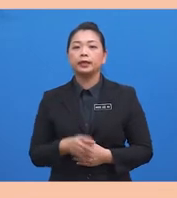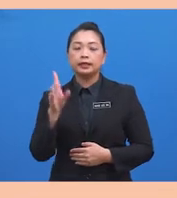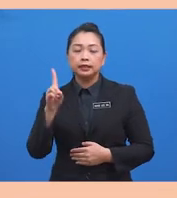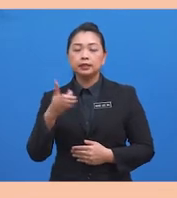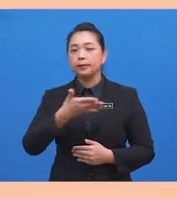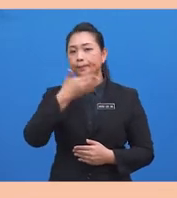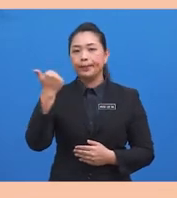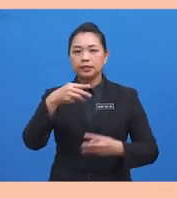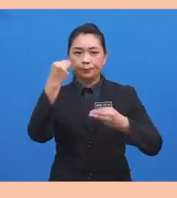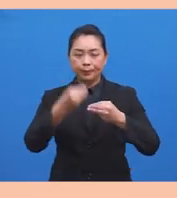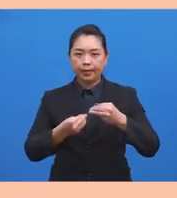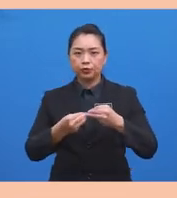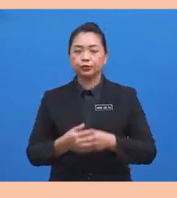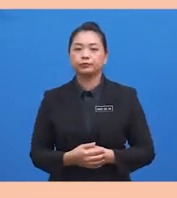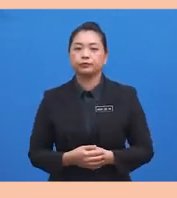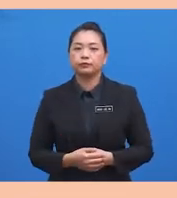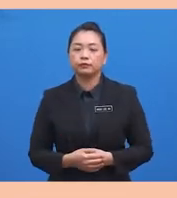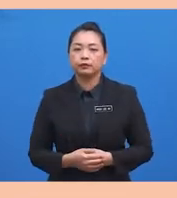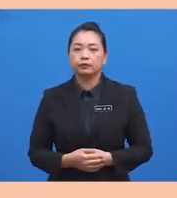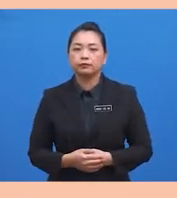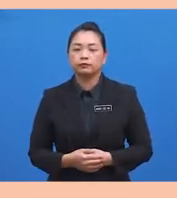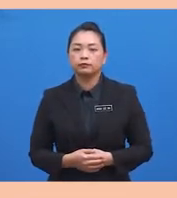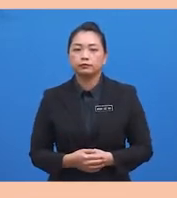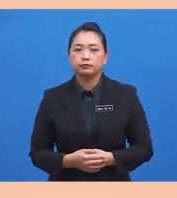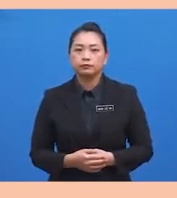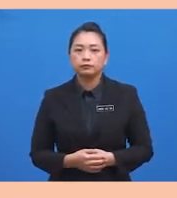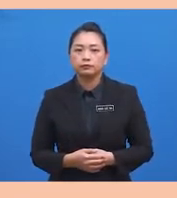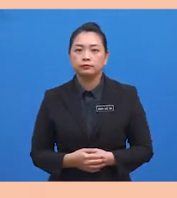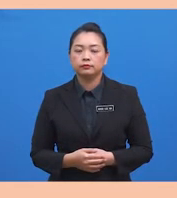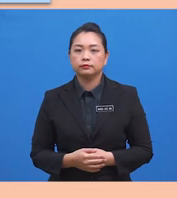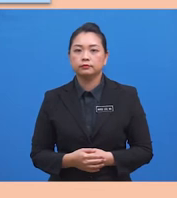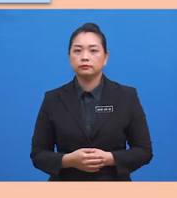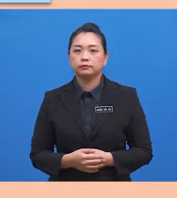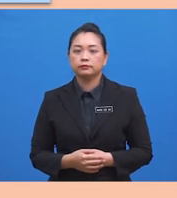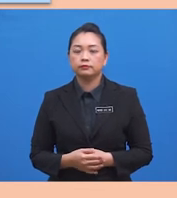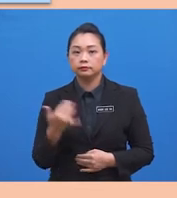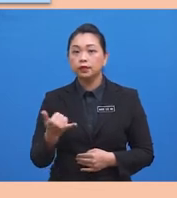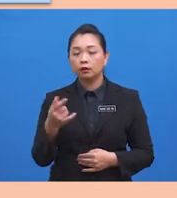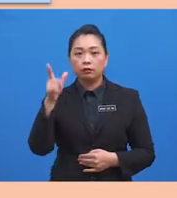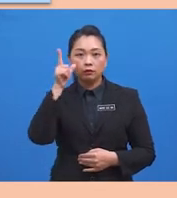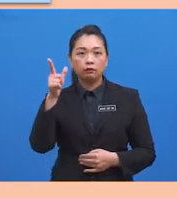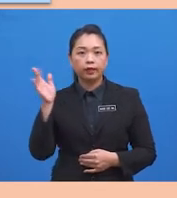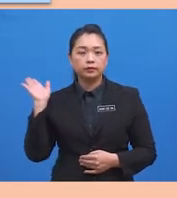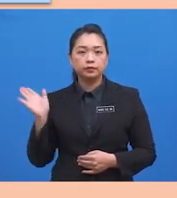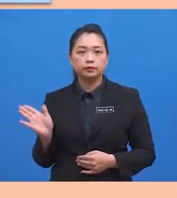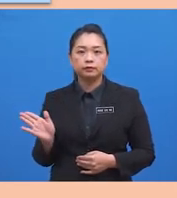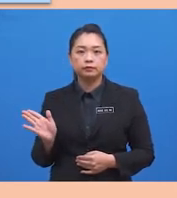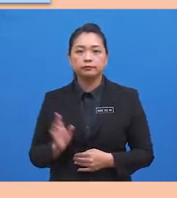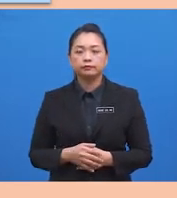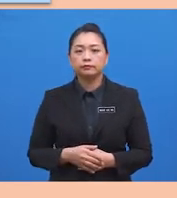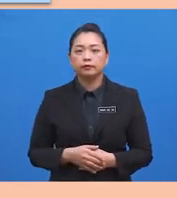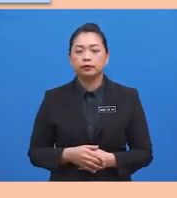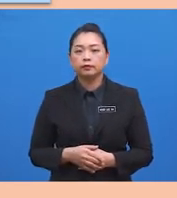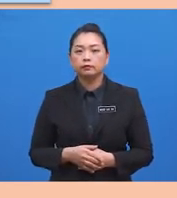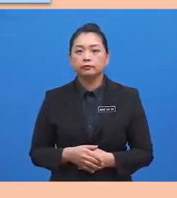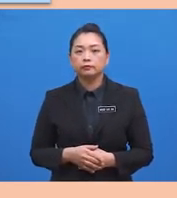match. We have come to the final paragraph, 4. Looking at all the time and location,